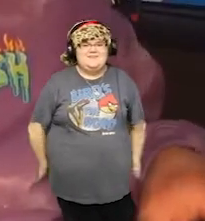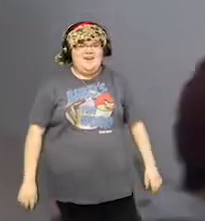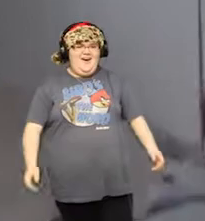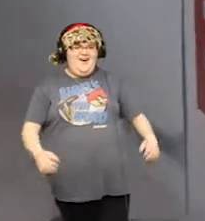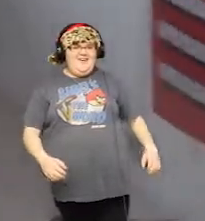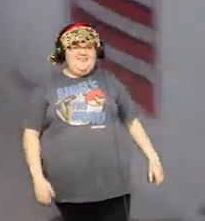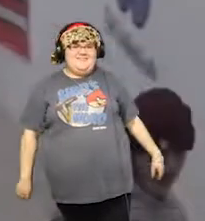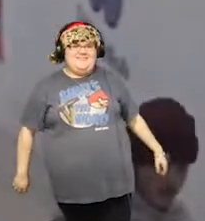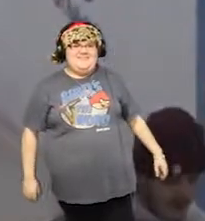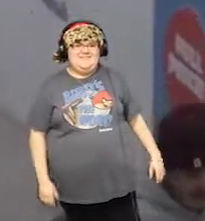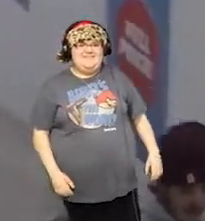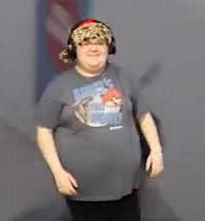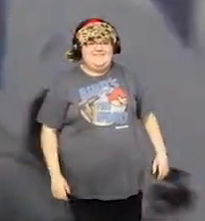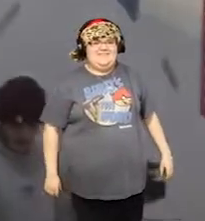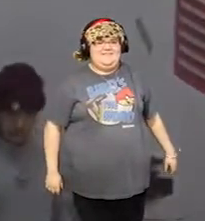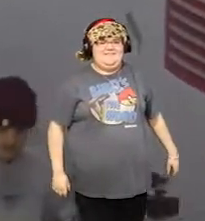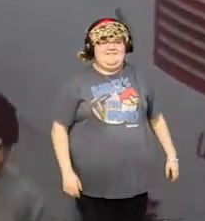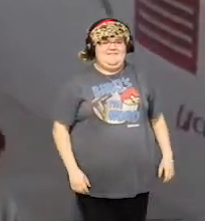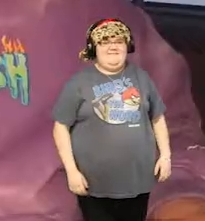3, 2, 1, go!